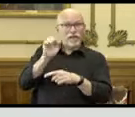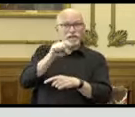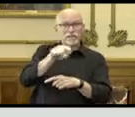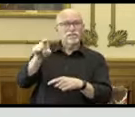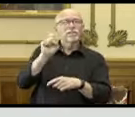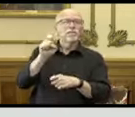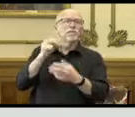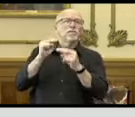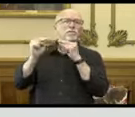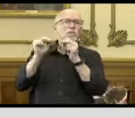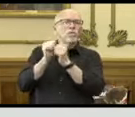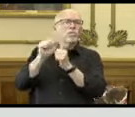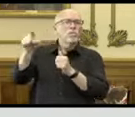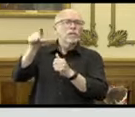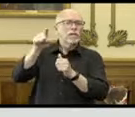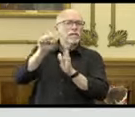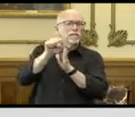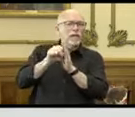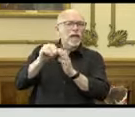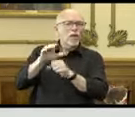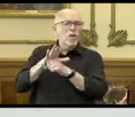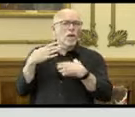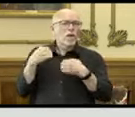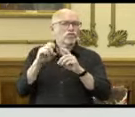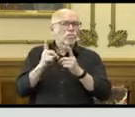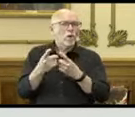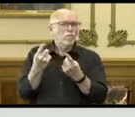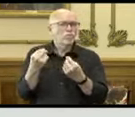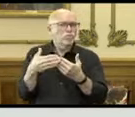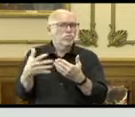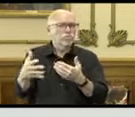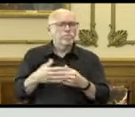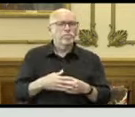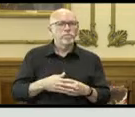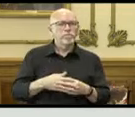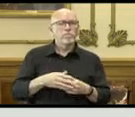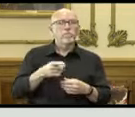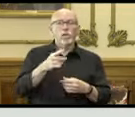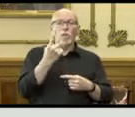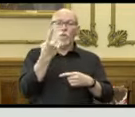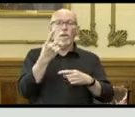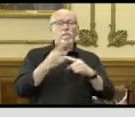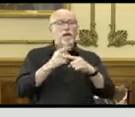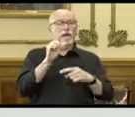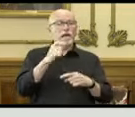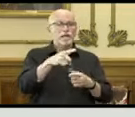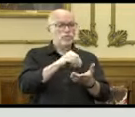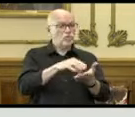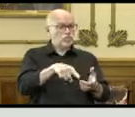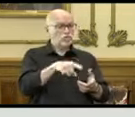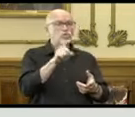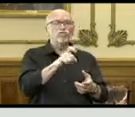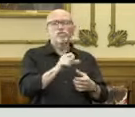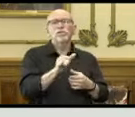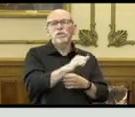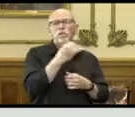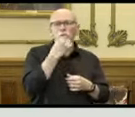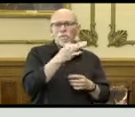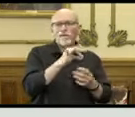local health department on what next steps to take. Siblings of a positive case should quarantine if they are considered a close